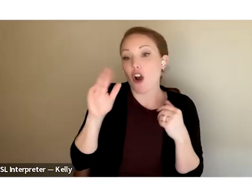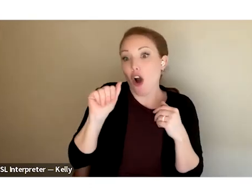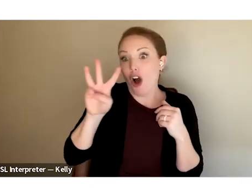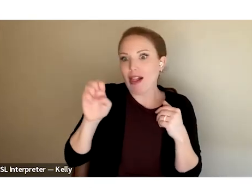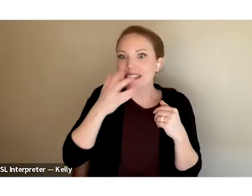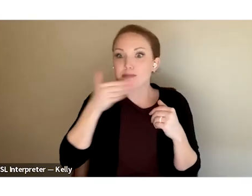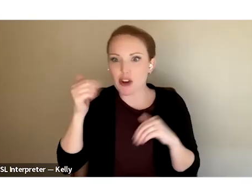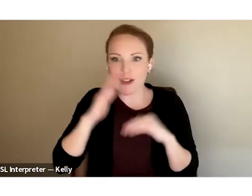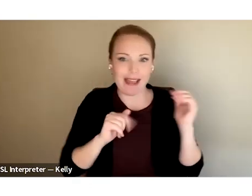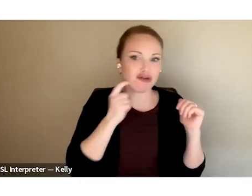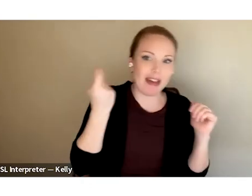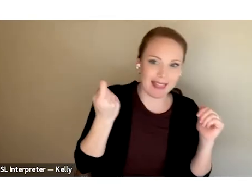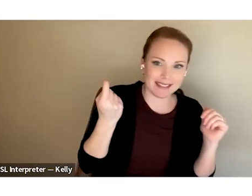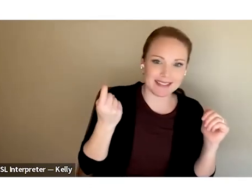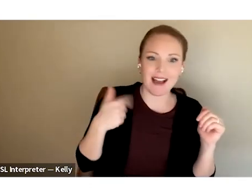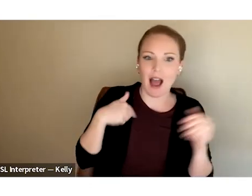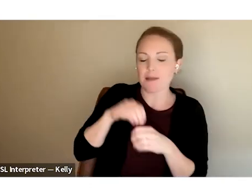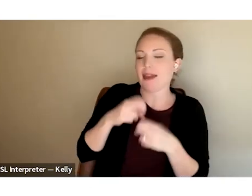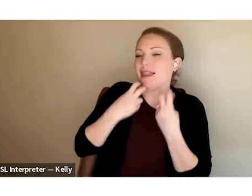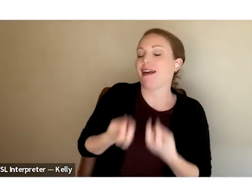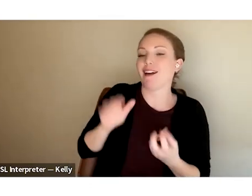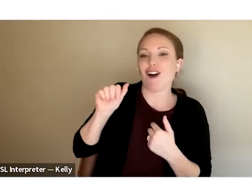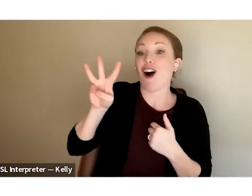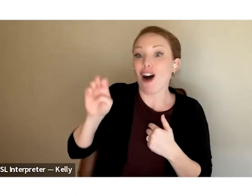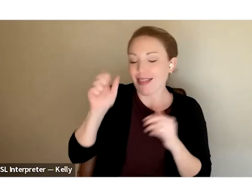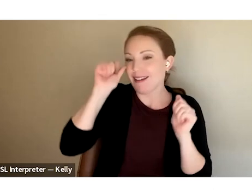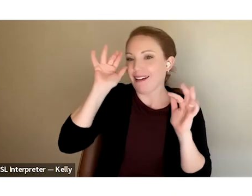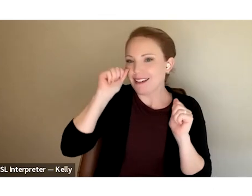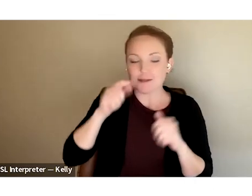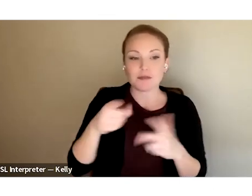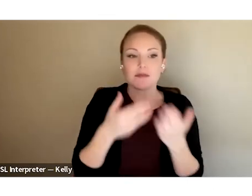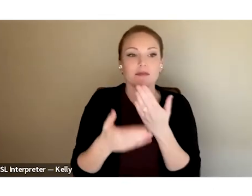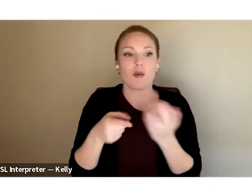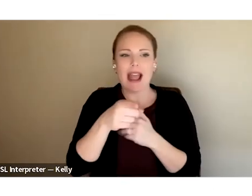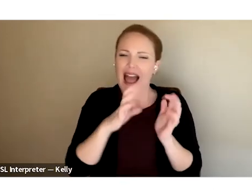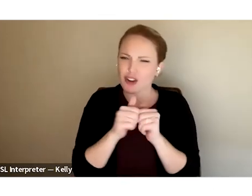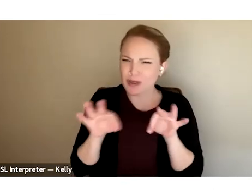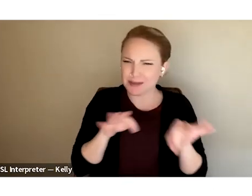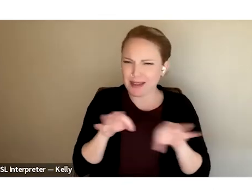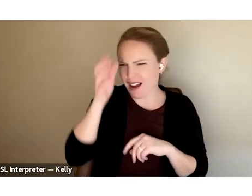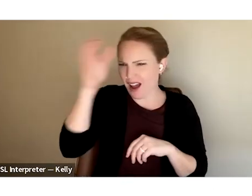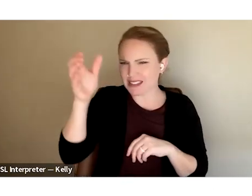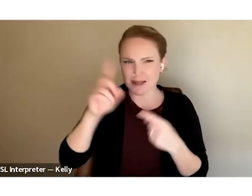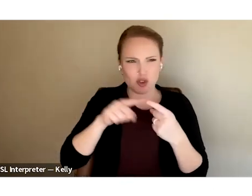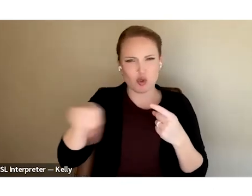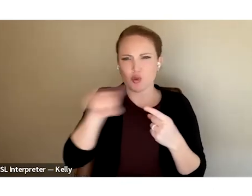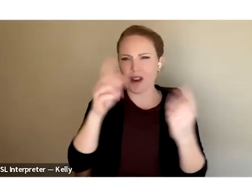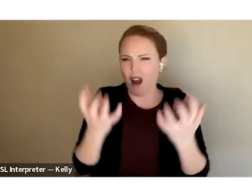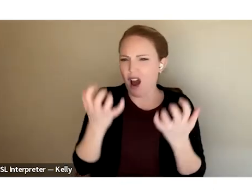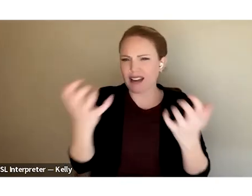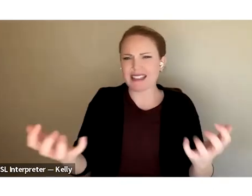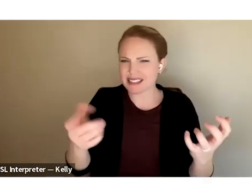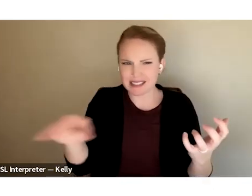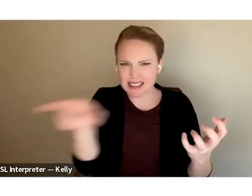creative media literacy. But okay, so we were thinking of this, and how do you explain this concept to an audience that's not familiar with it?